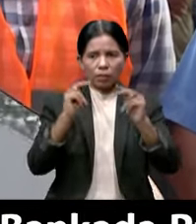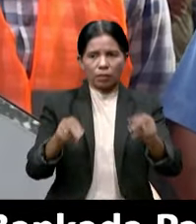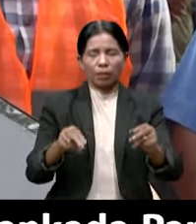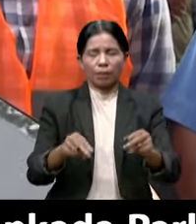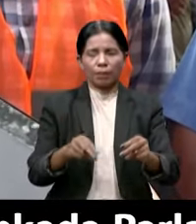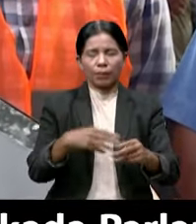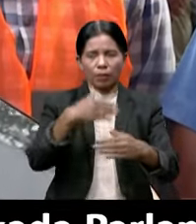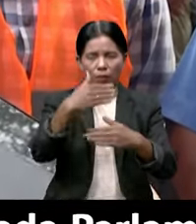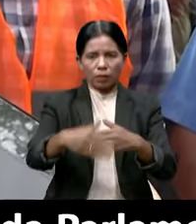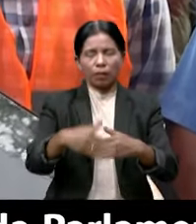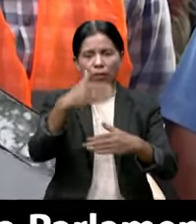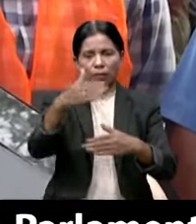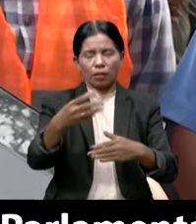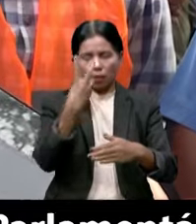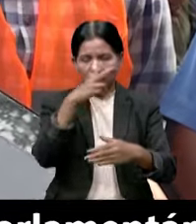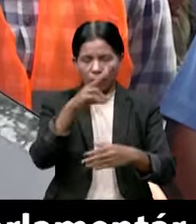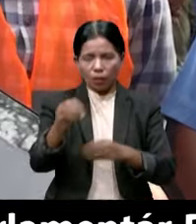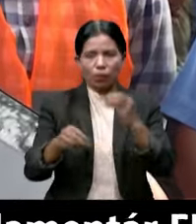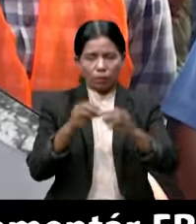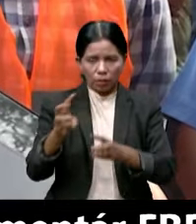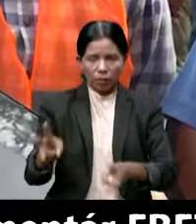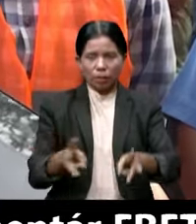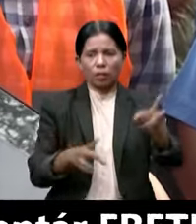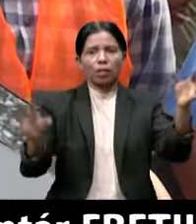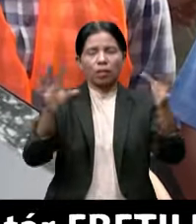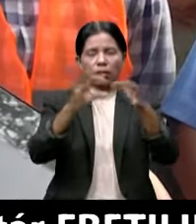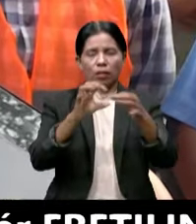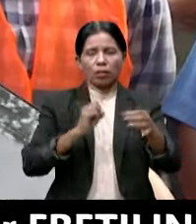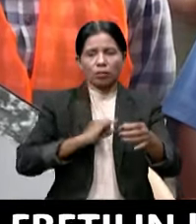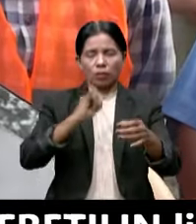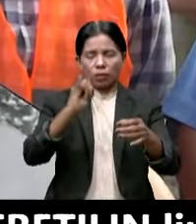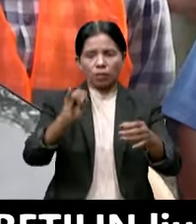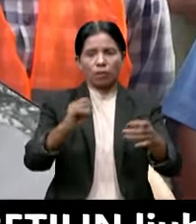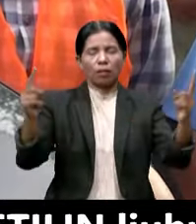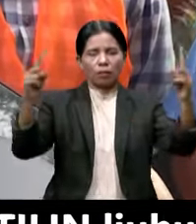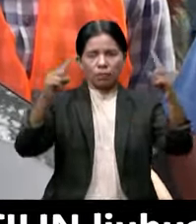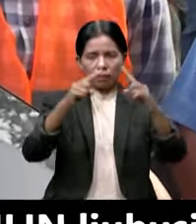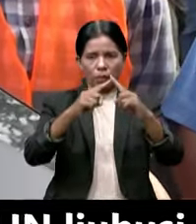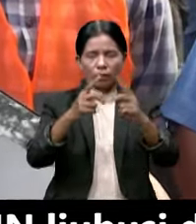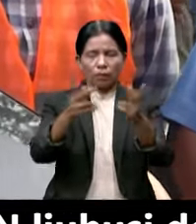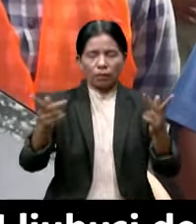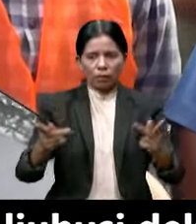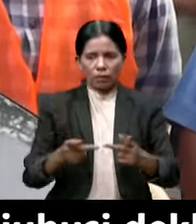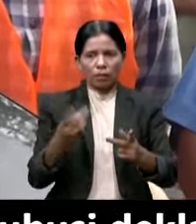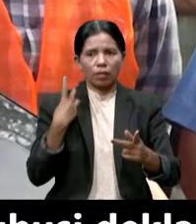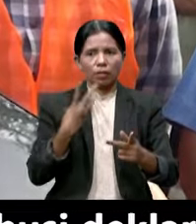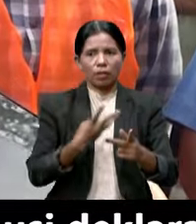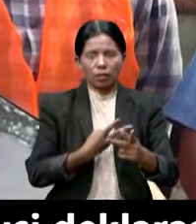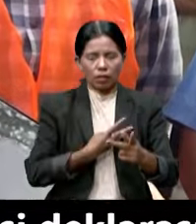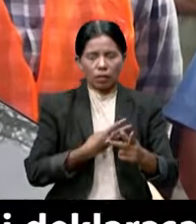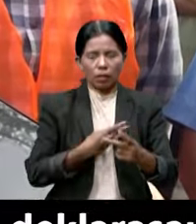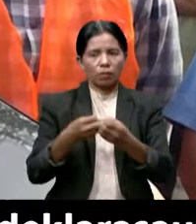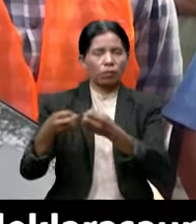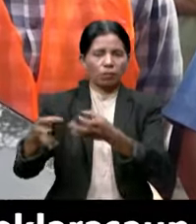fase sira tuir mai ba autoestrada ne ho di liga suai ne jumlah ne ba to fatin ida ke ita designa te ona